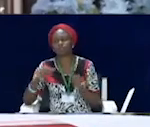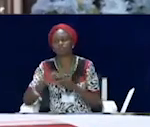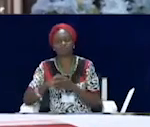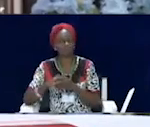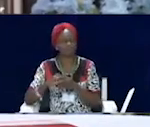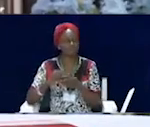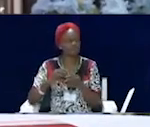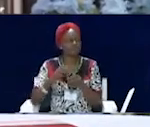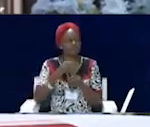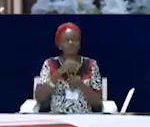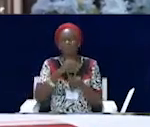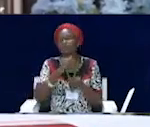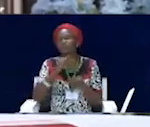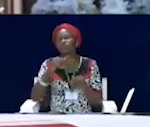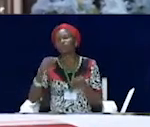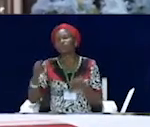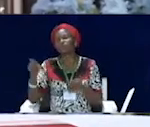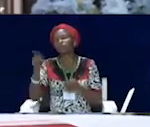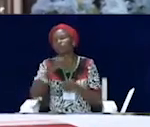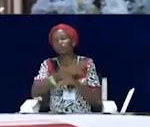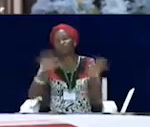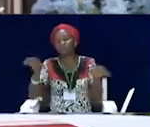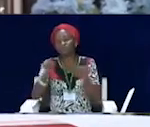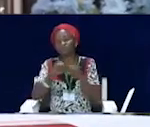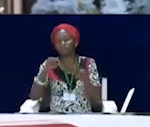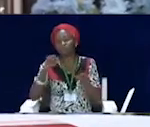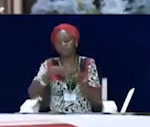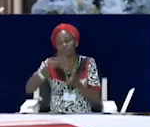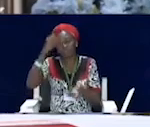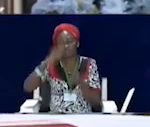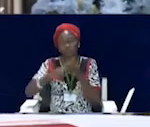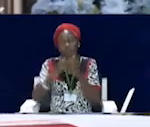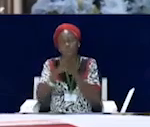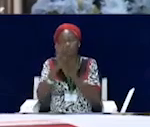And occasionally you don't even know how to pray